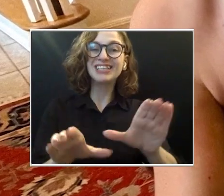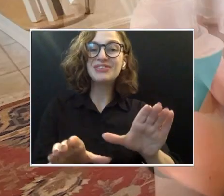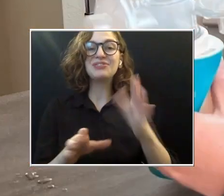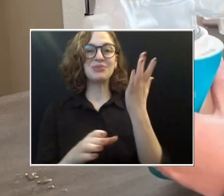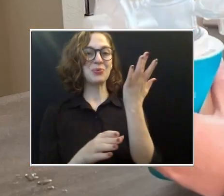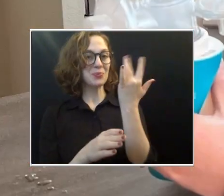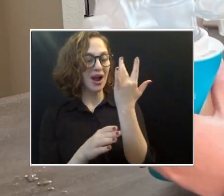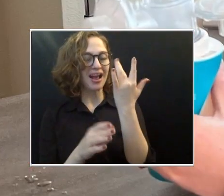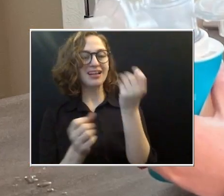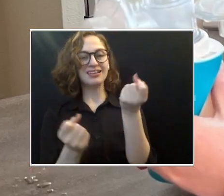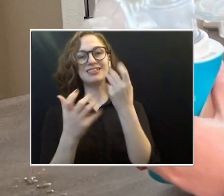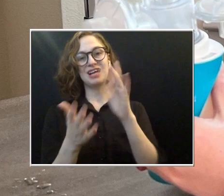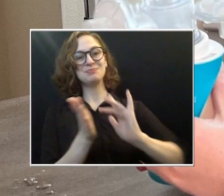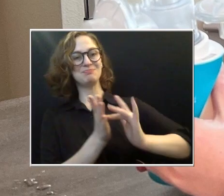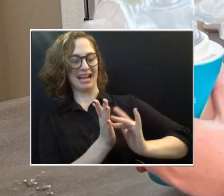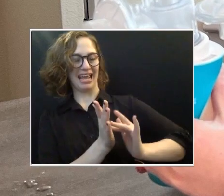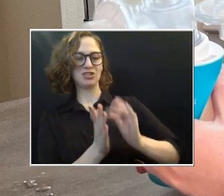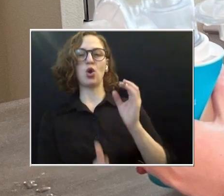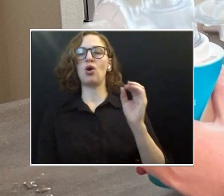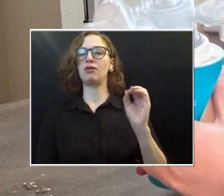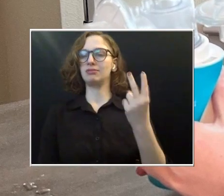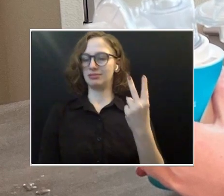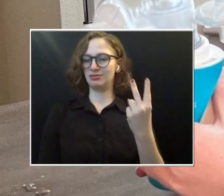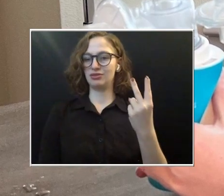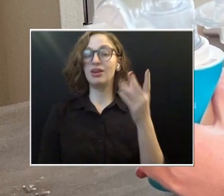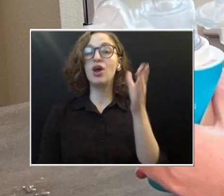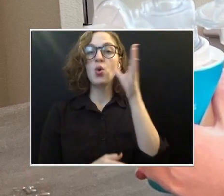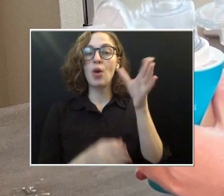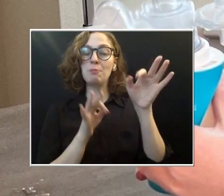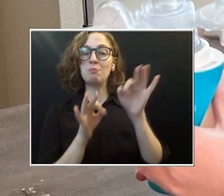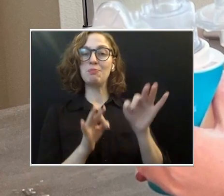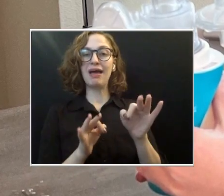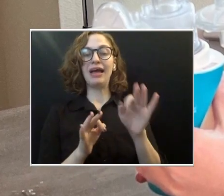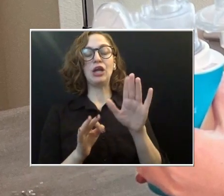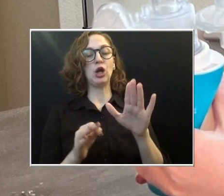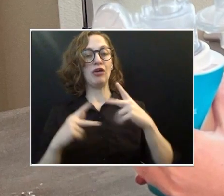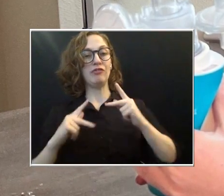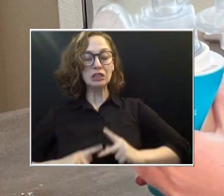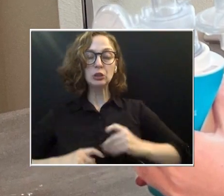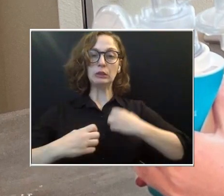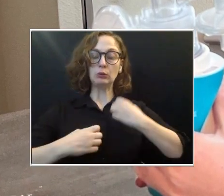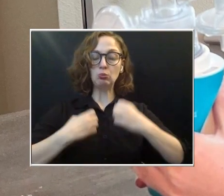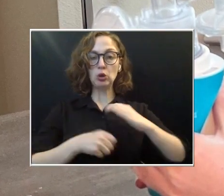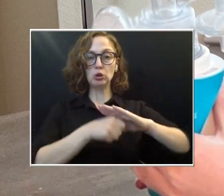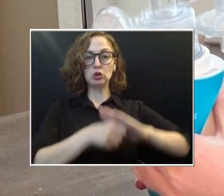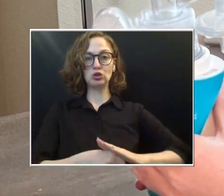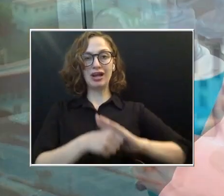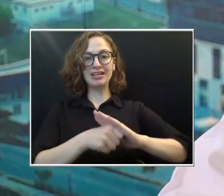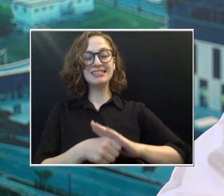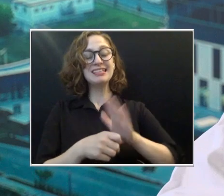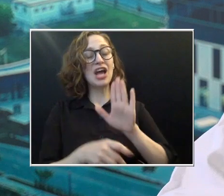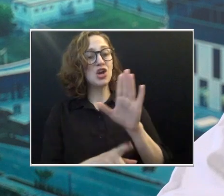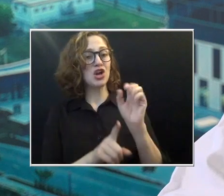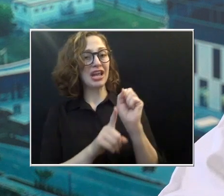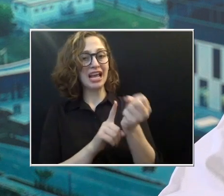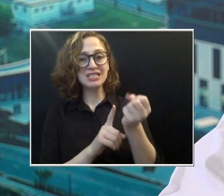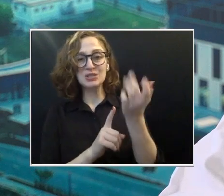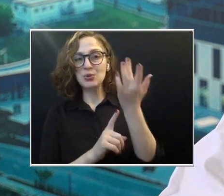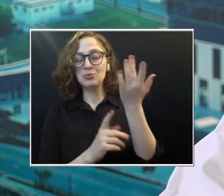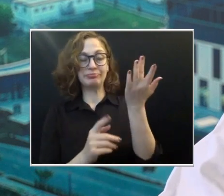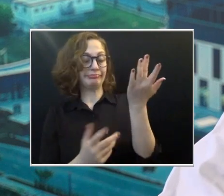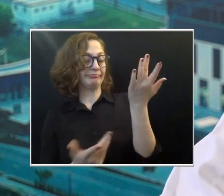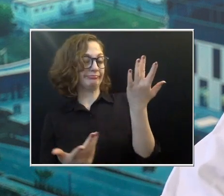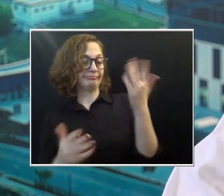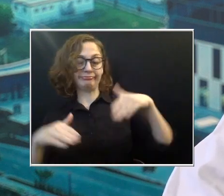us understand the physical and emotional stress that in her case has no known cause or cure. We're also going to learn why PH is